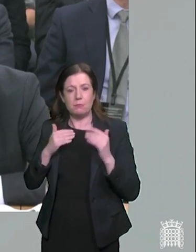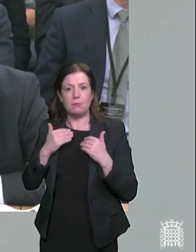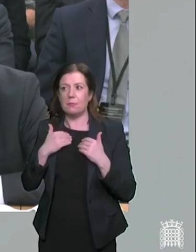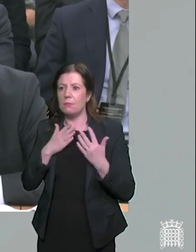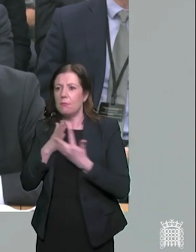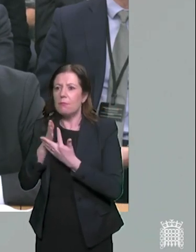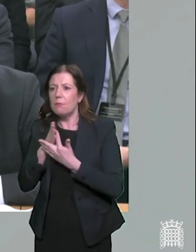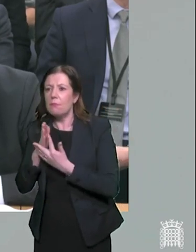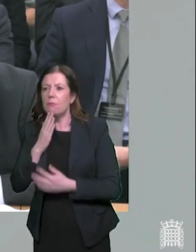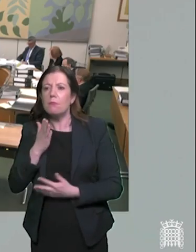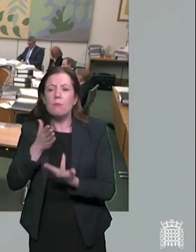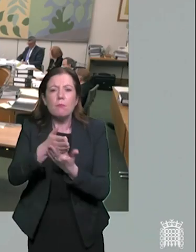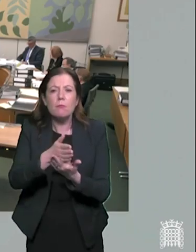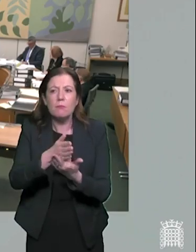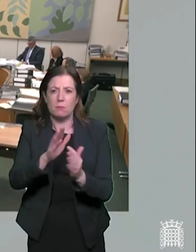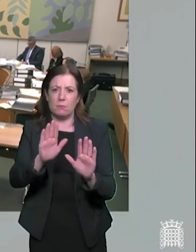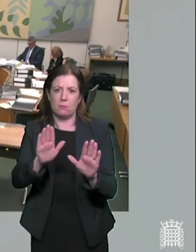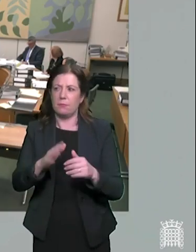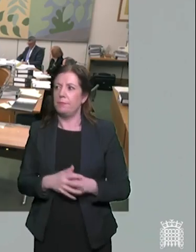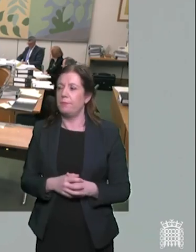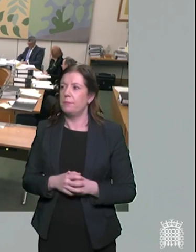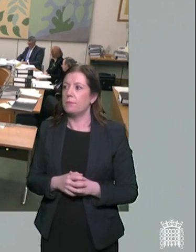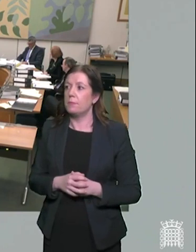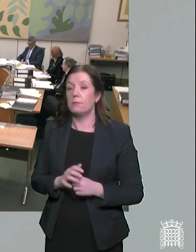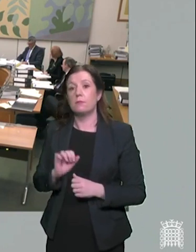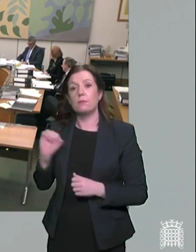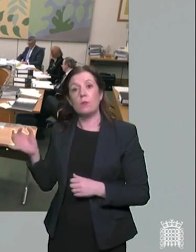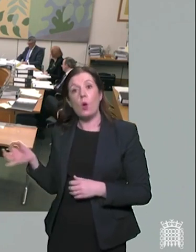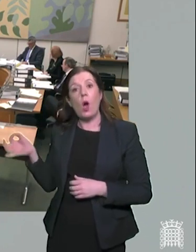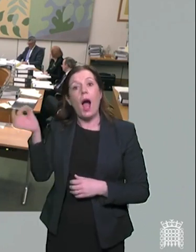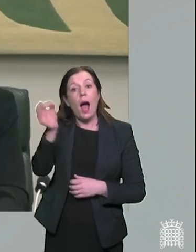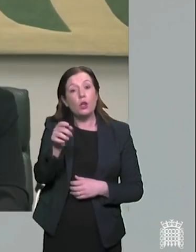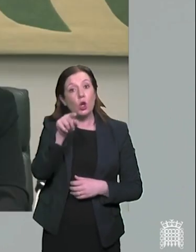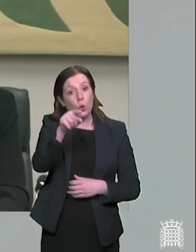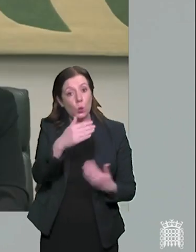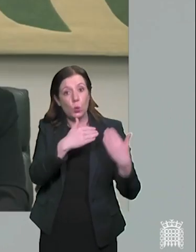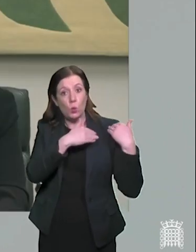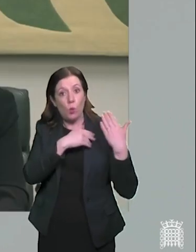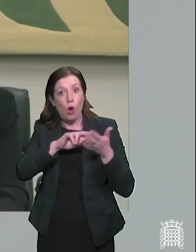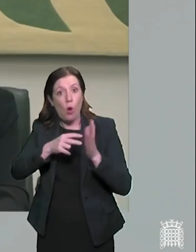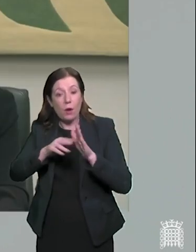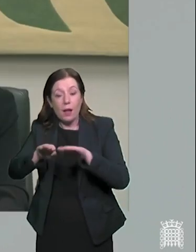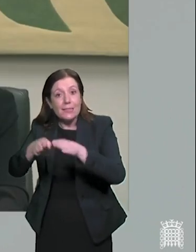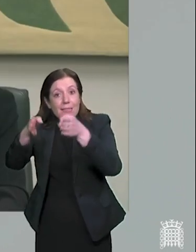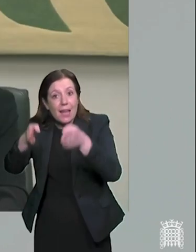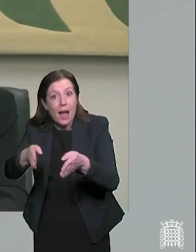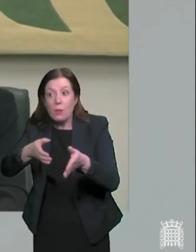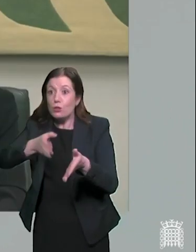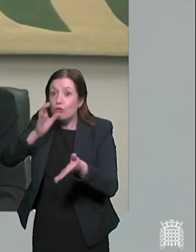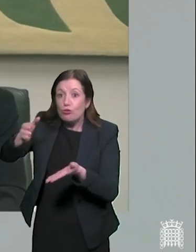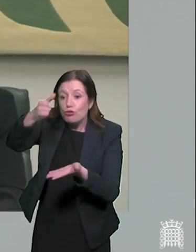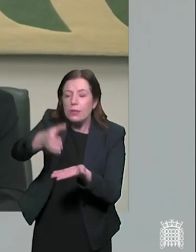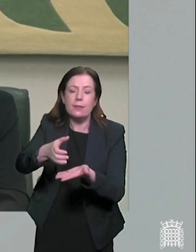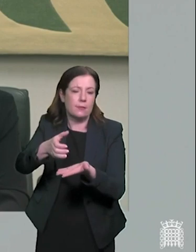There's no prohibition. Sorry. Permit me, if you would, is that she was not asking whether you organised the trestle tables with the alcohol on